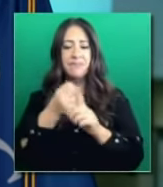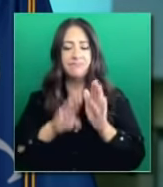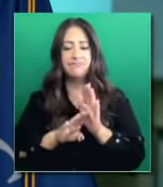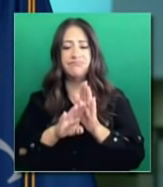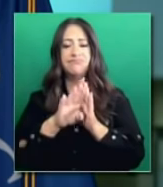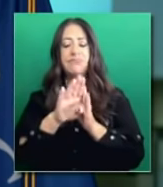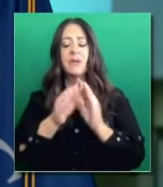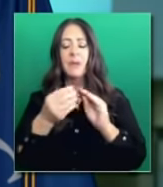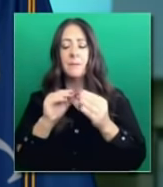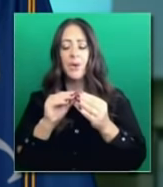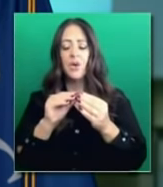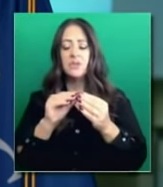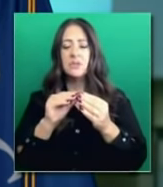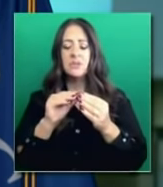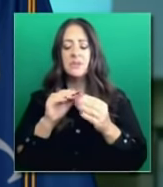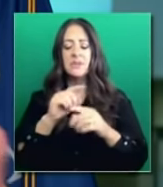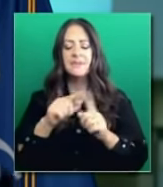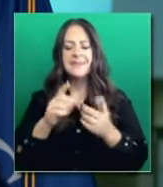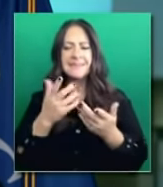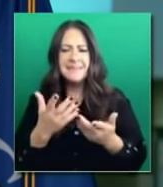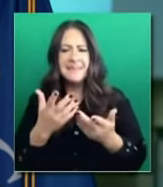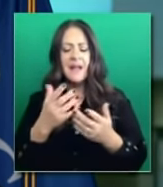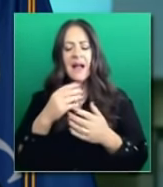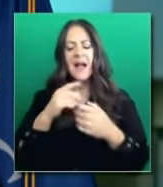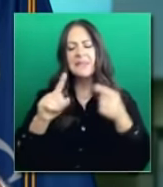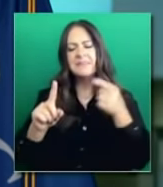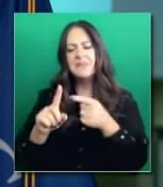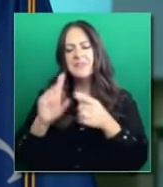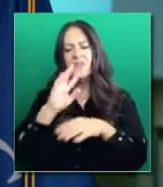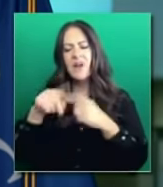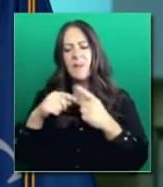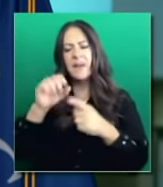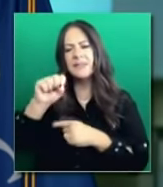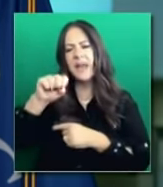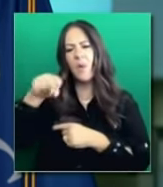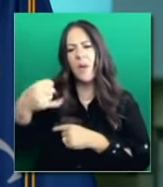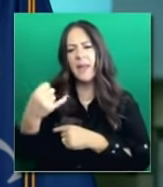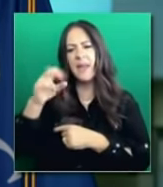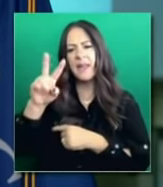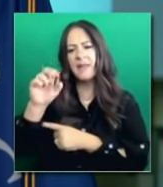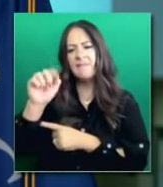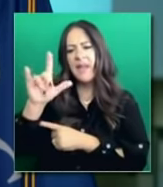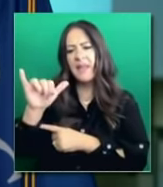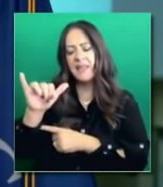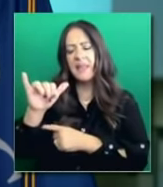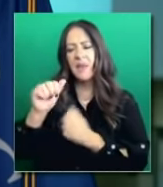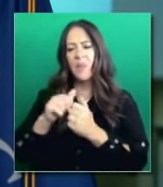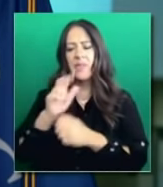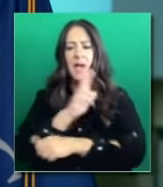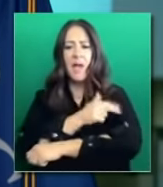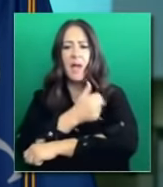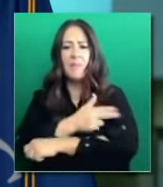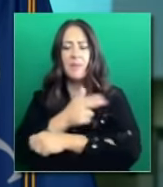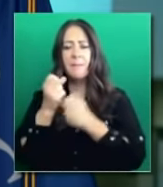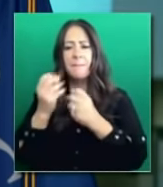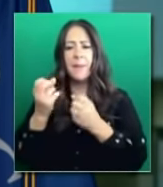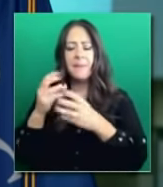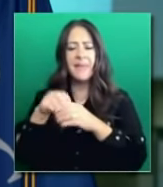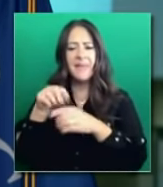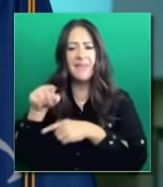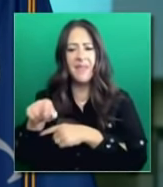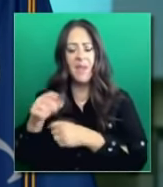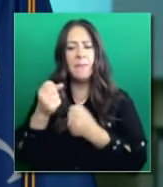just specifically with the San Joaquin Valley, just with hospitalizations and us having a lot of vulnerable populations, how